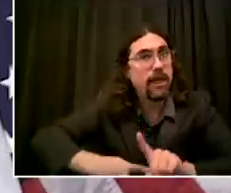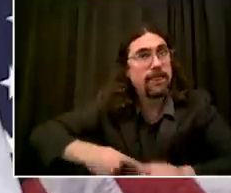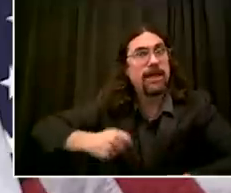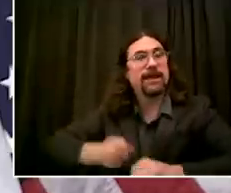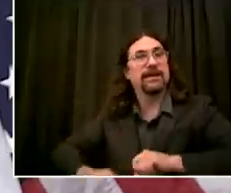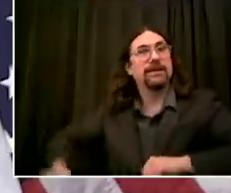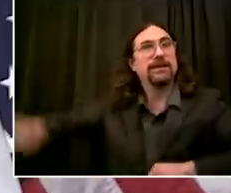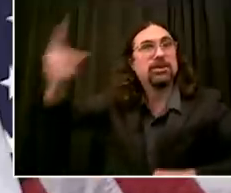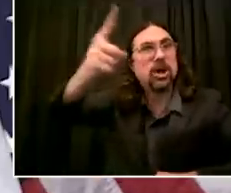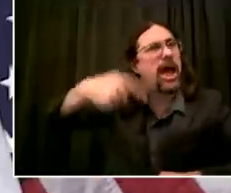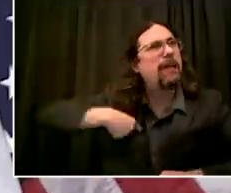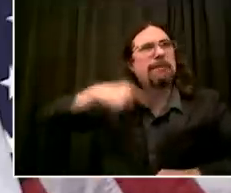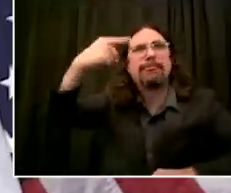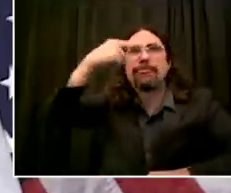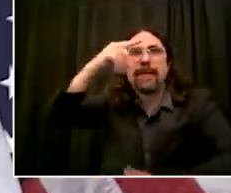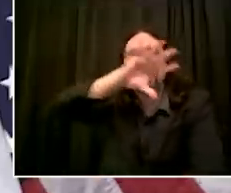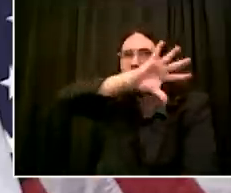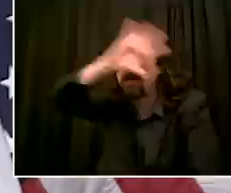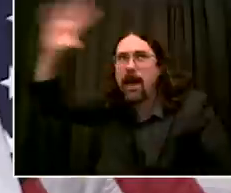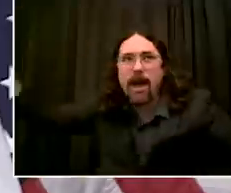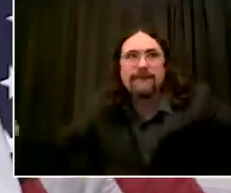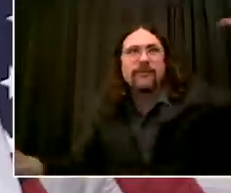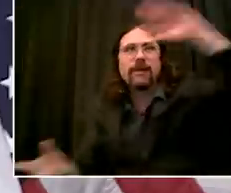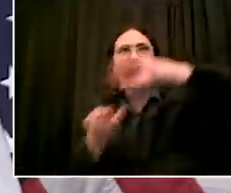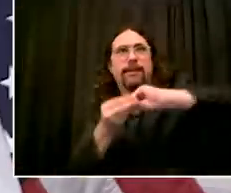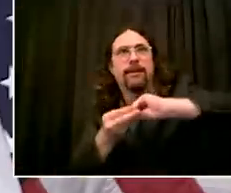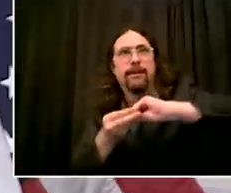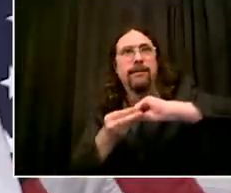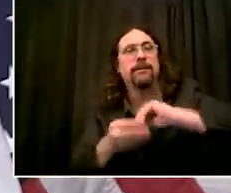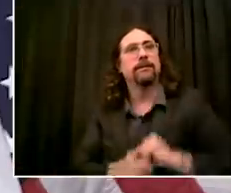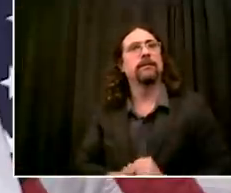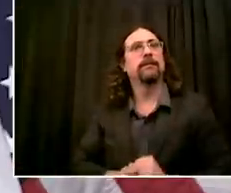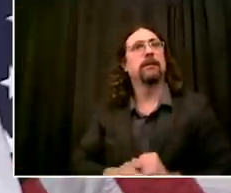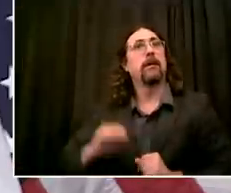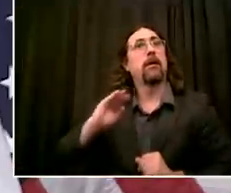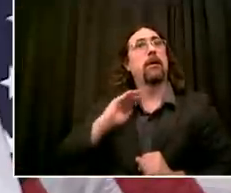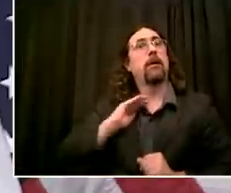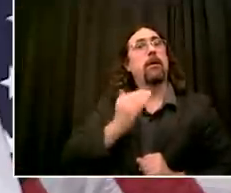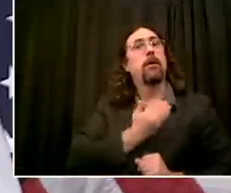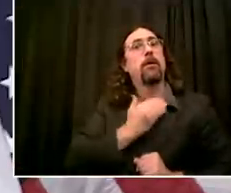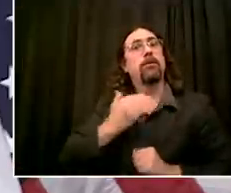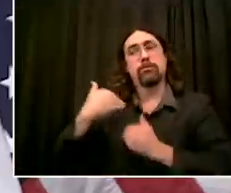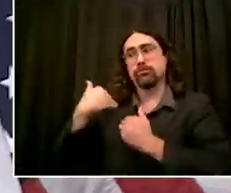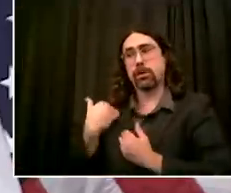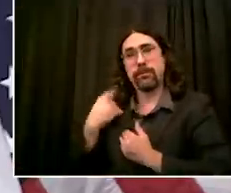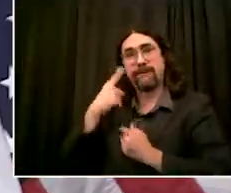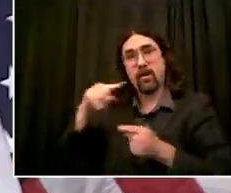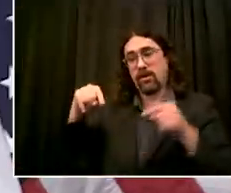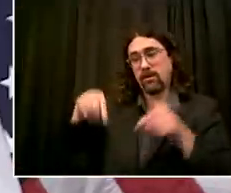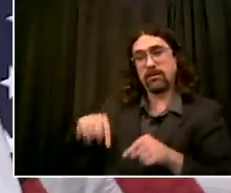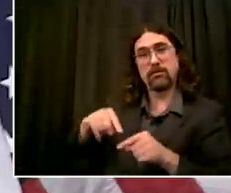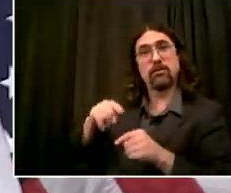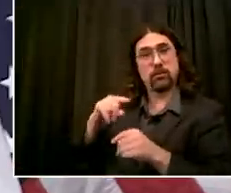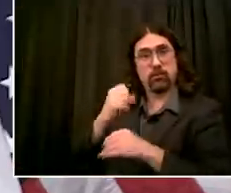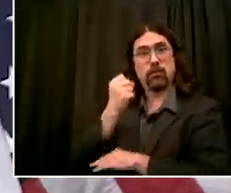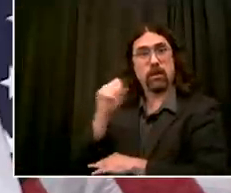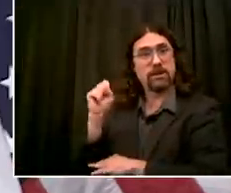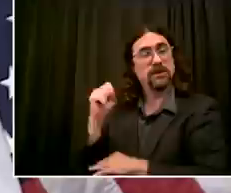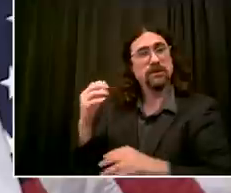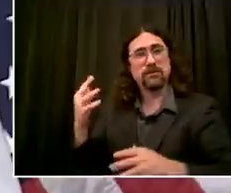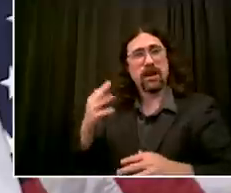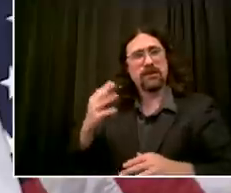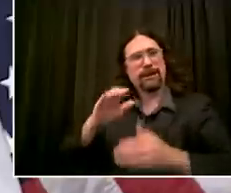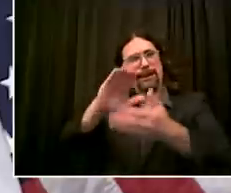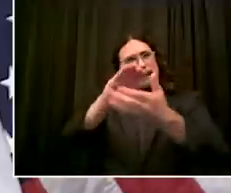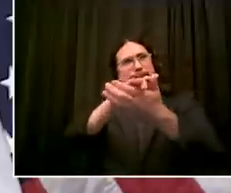job was to ensure that even if there was tensions between police and protesters, there would be peaceful protest honored and respected.